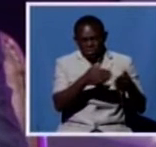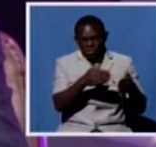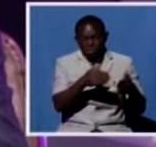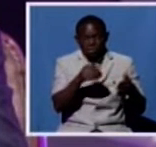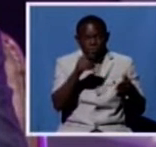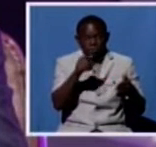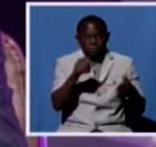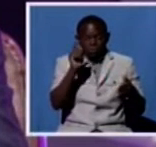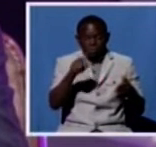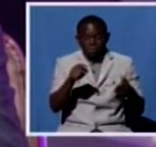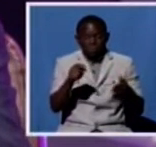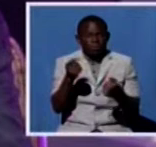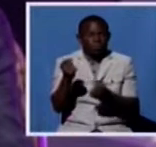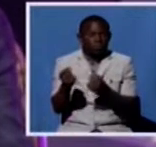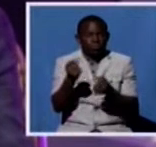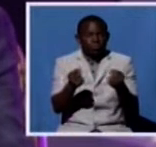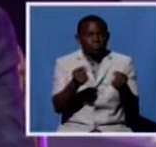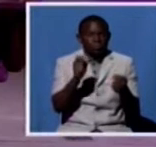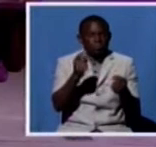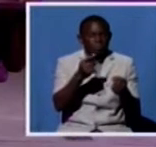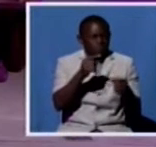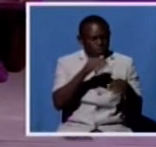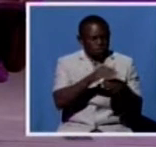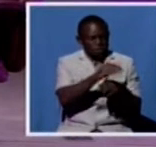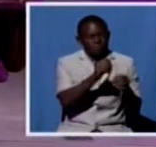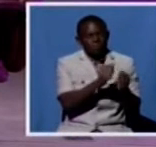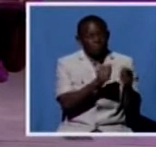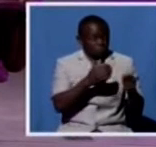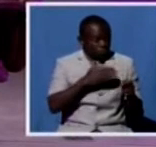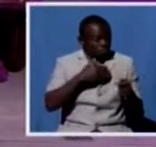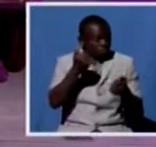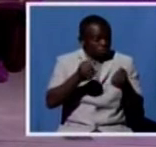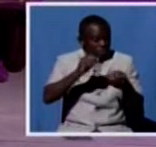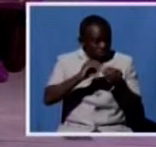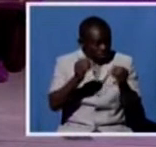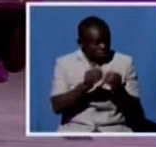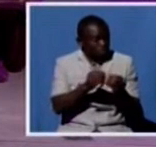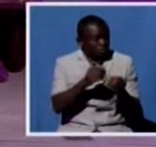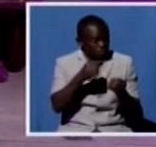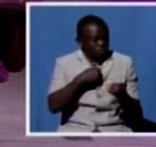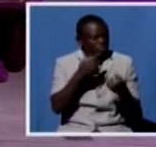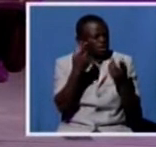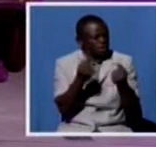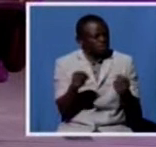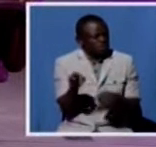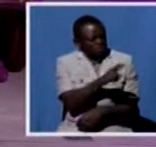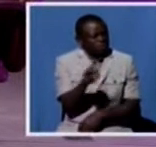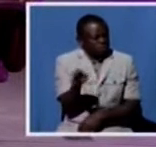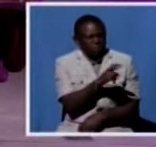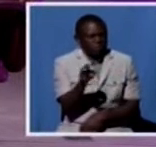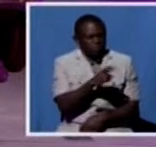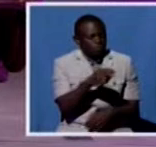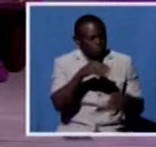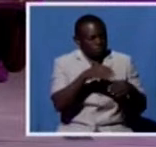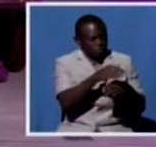you are put into the system. As you are coming, you pay 2 kwacha and not 20 kwacha. As a frequent user. Yes, those that pay